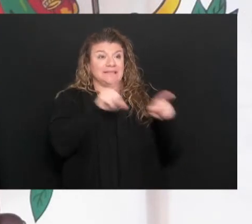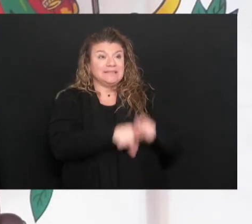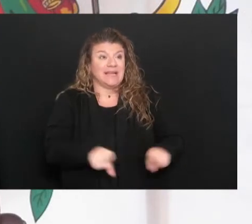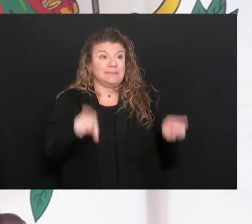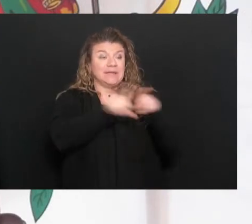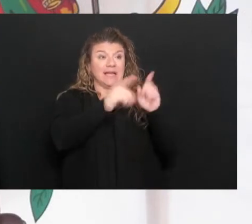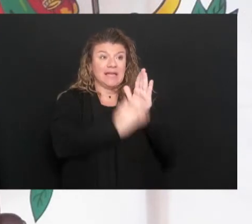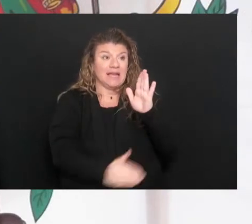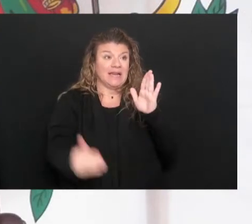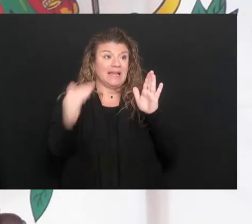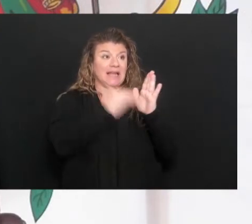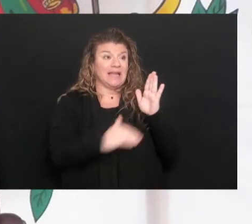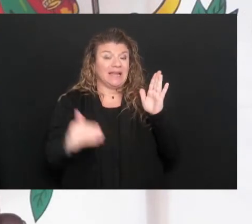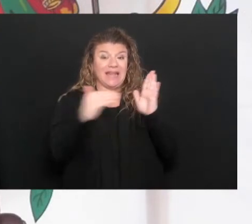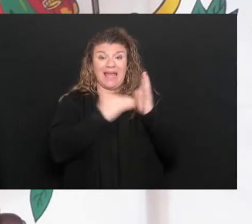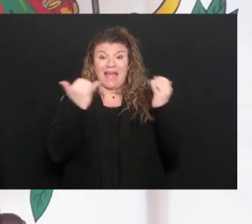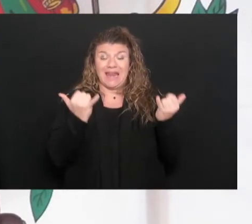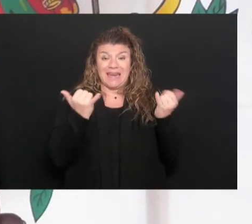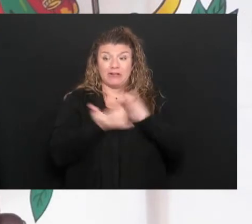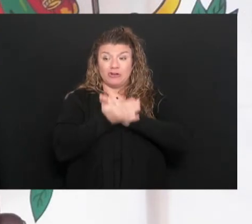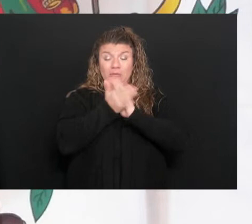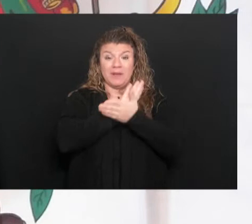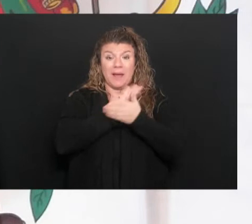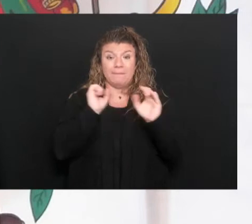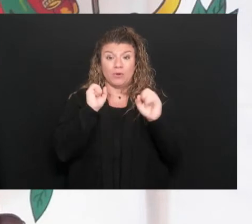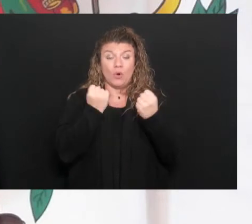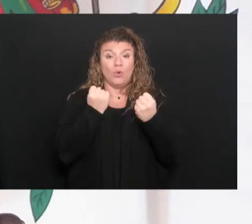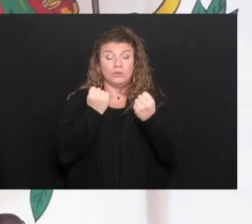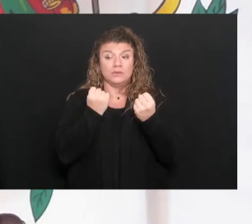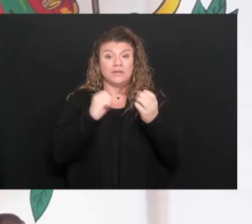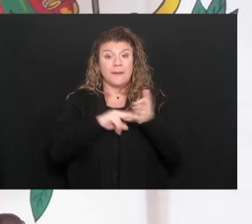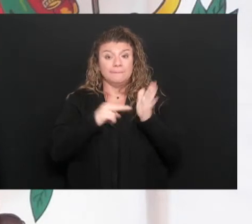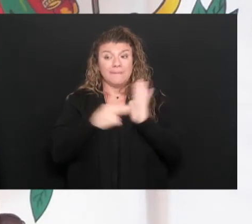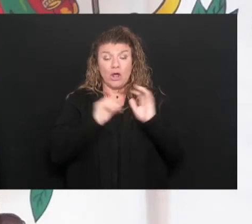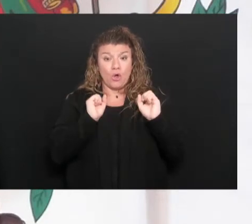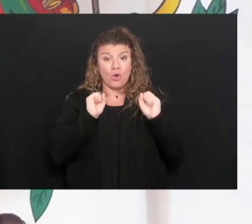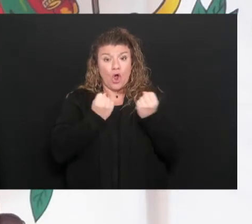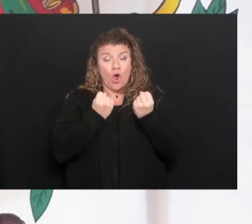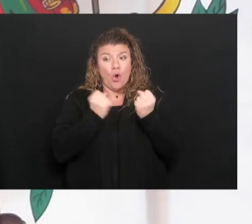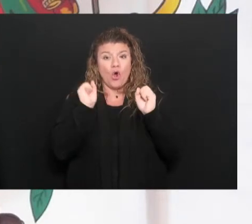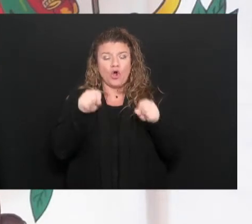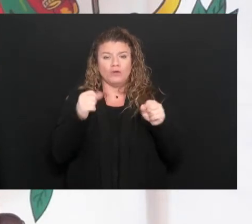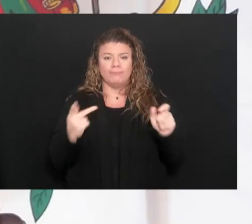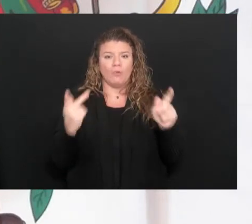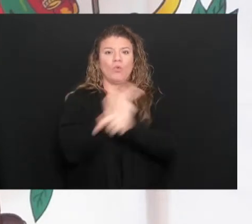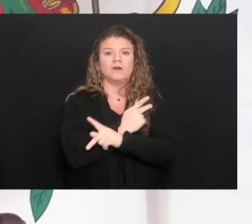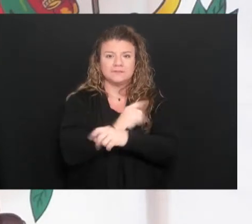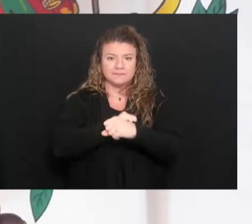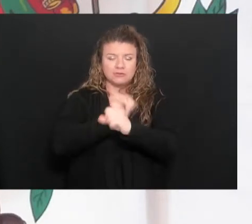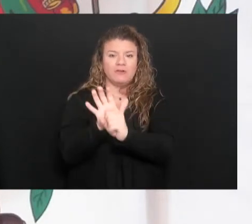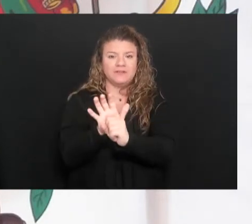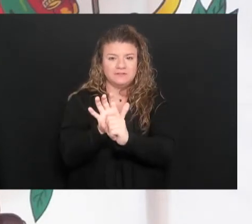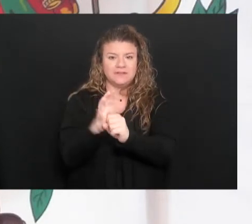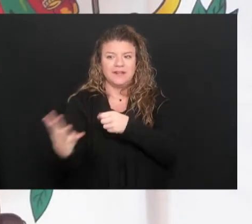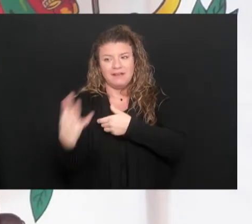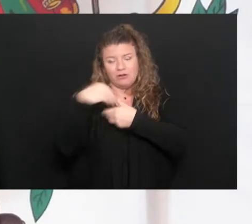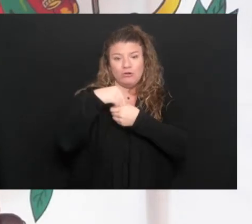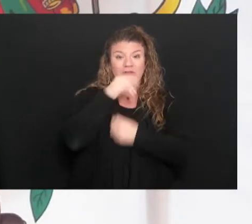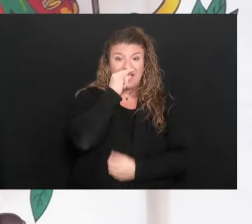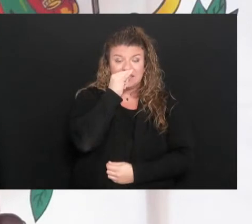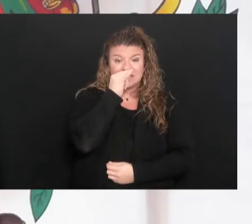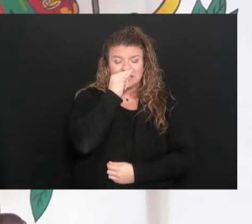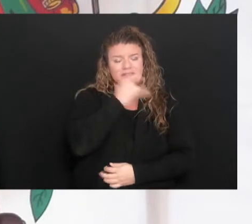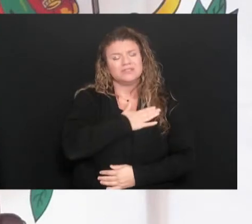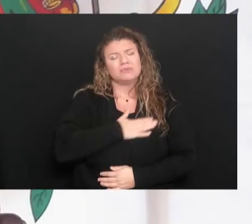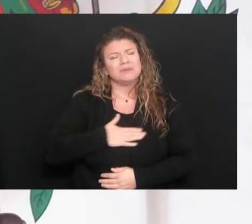cold. And when it gets cold, this thing could very well get really bad. And it could really get bad with our children. So